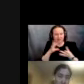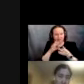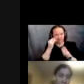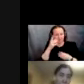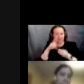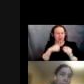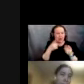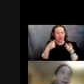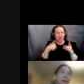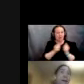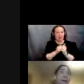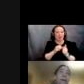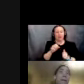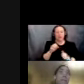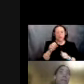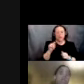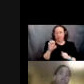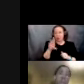shortly.